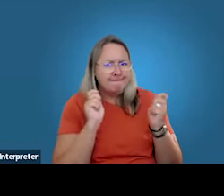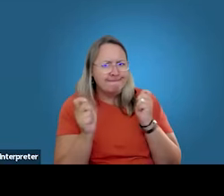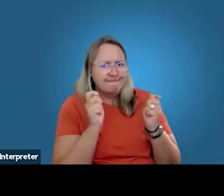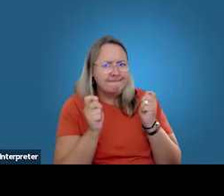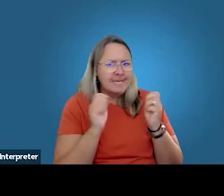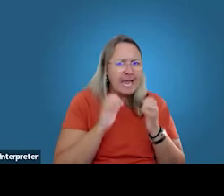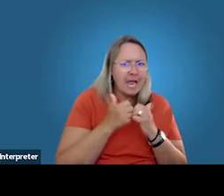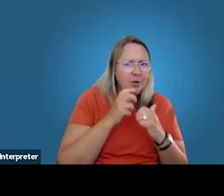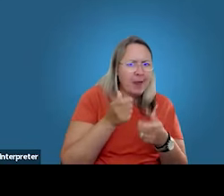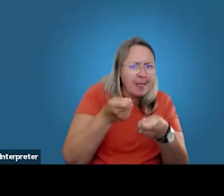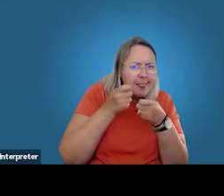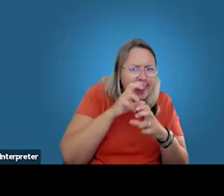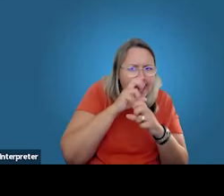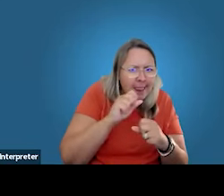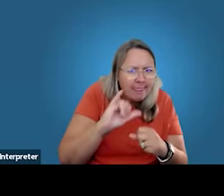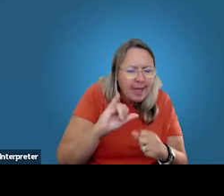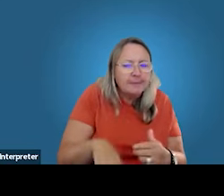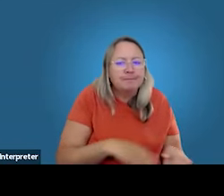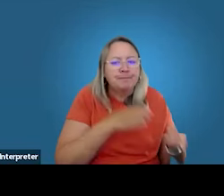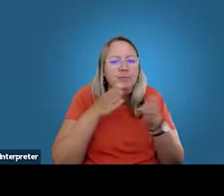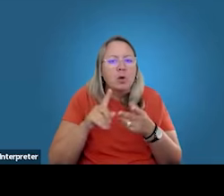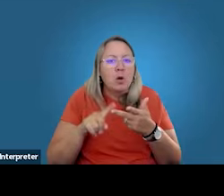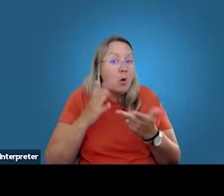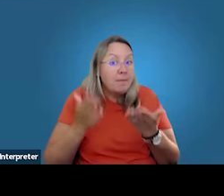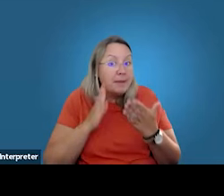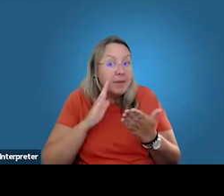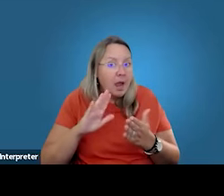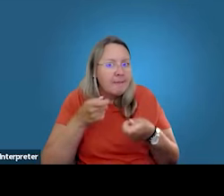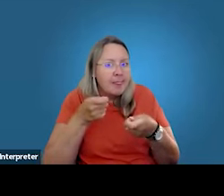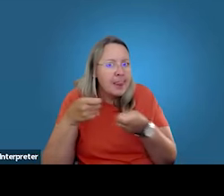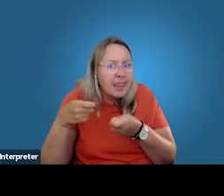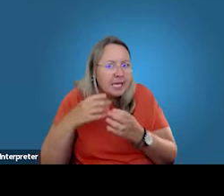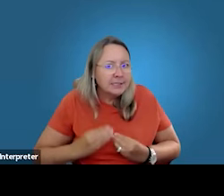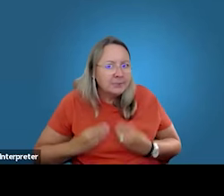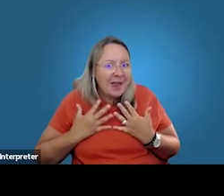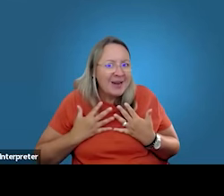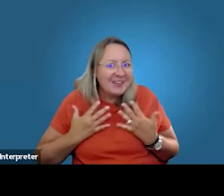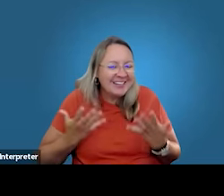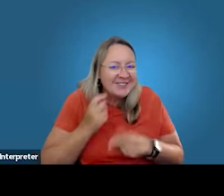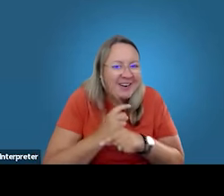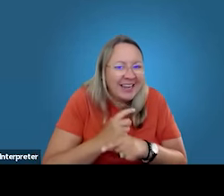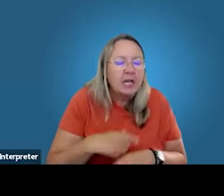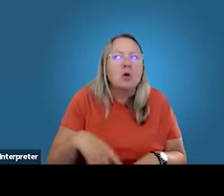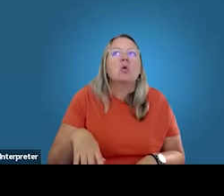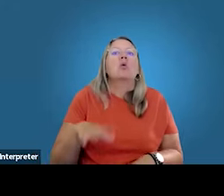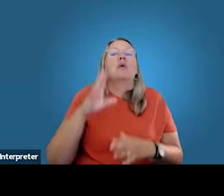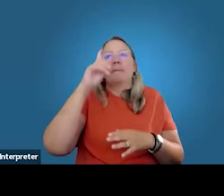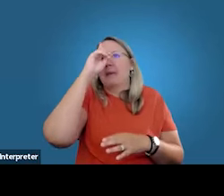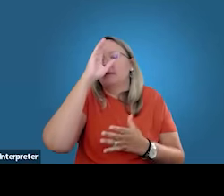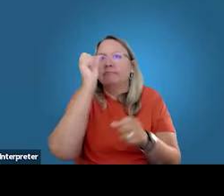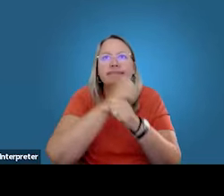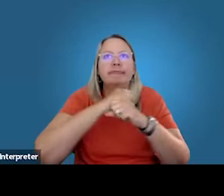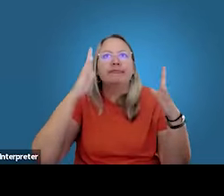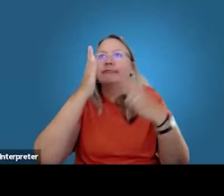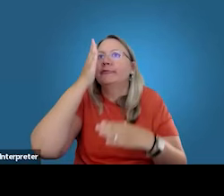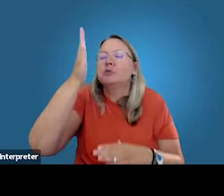you getting them to see it with a new perspective? Or are you inspiring them in some way? Are you painting some vision of the future or a